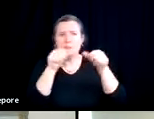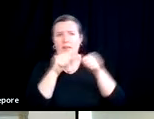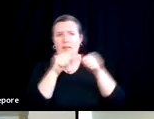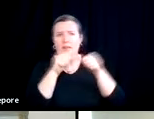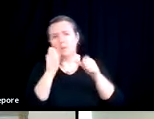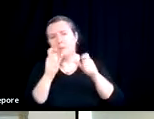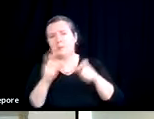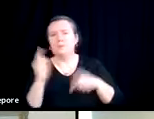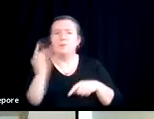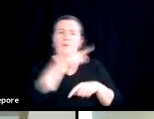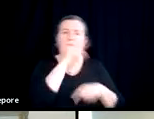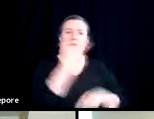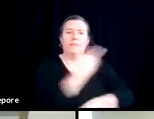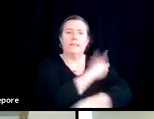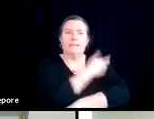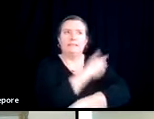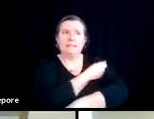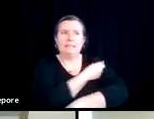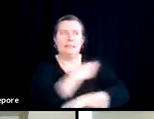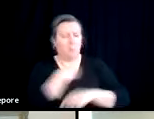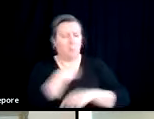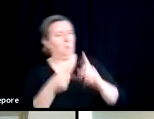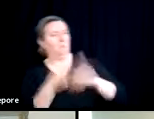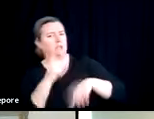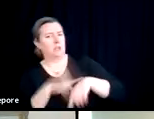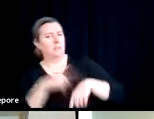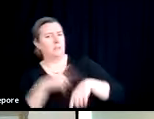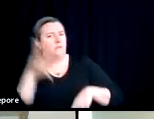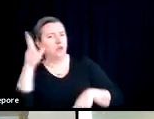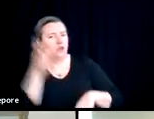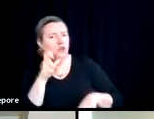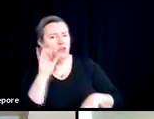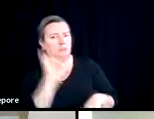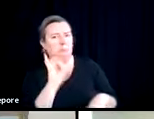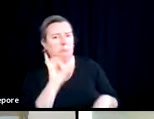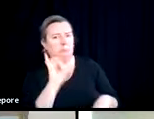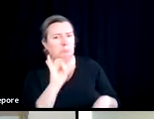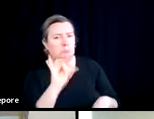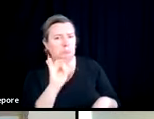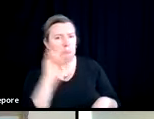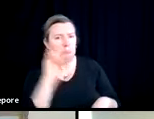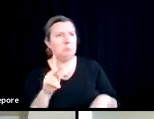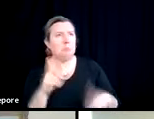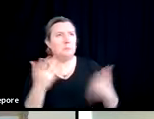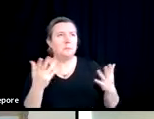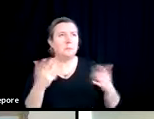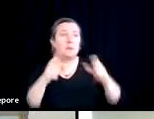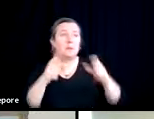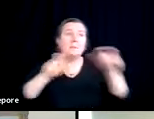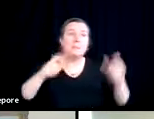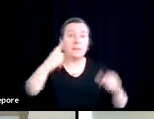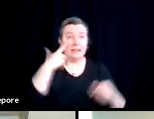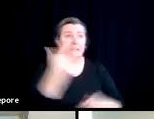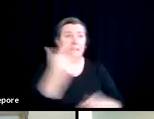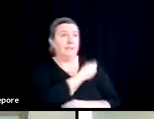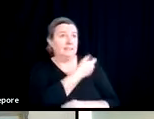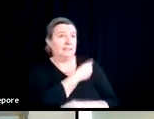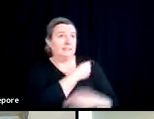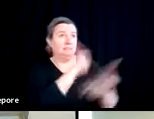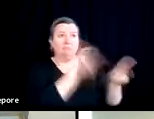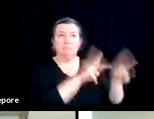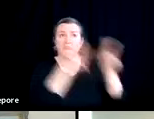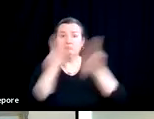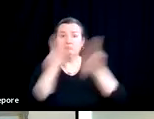Everybody seems to feel that the vaccination of COVID-19 is similar to the flu, where you can put